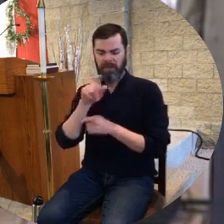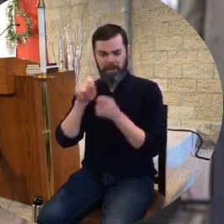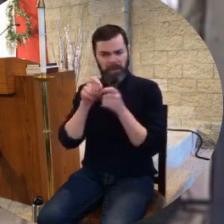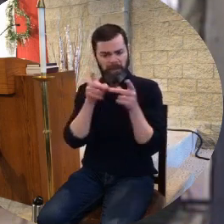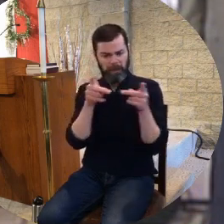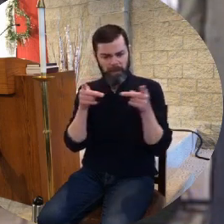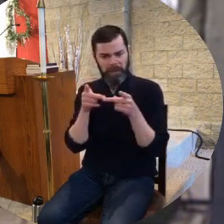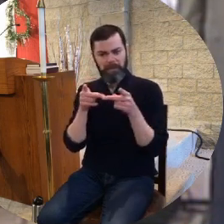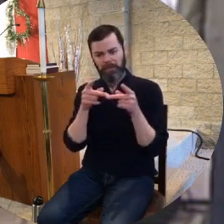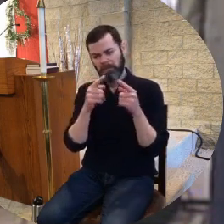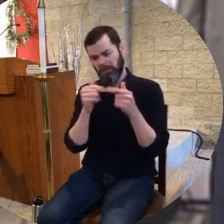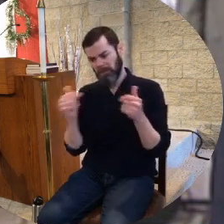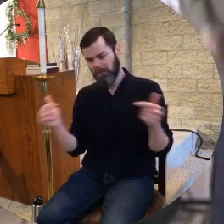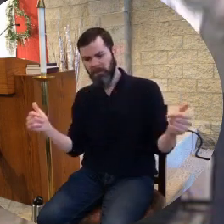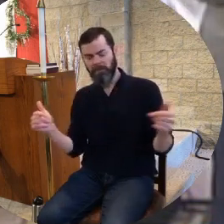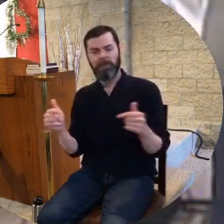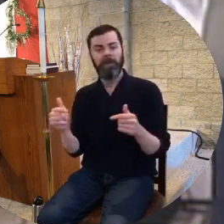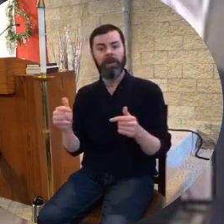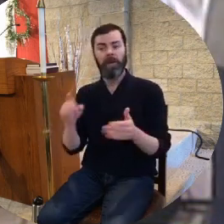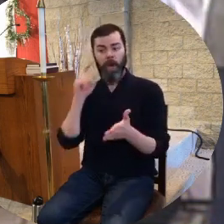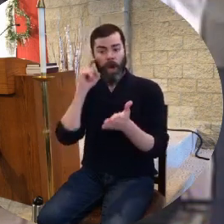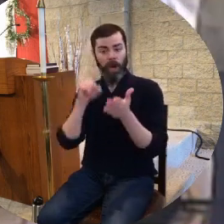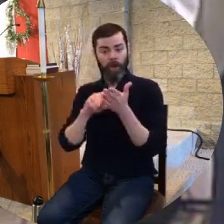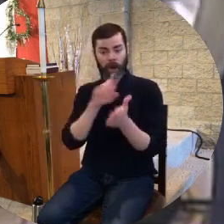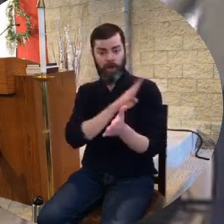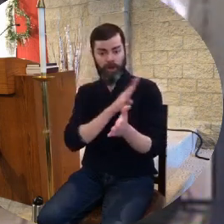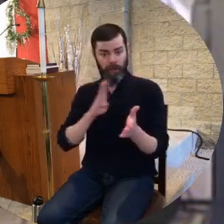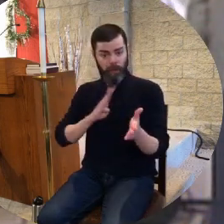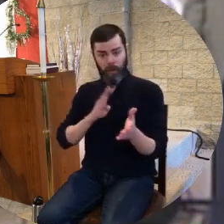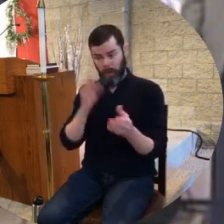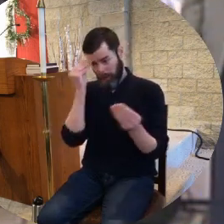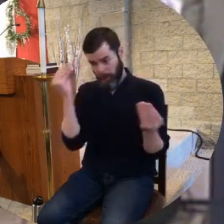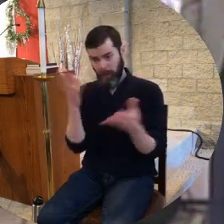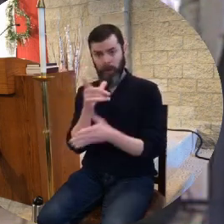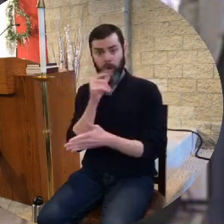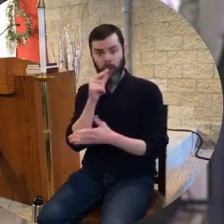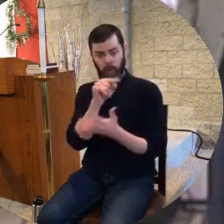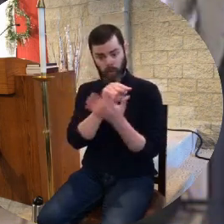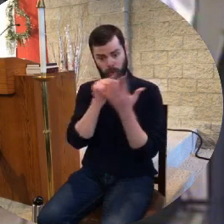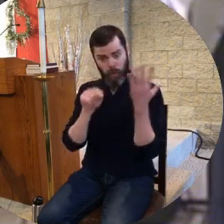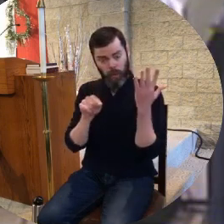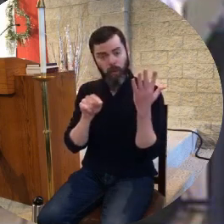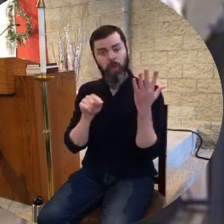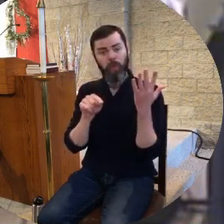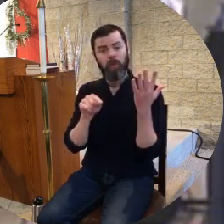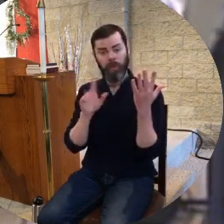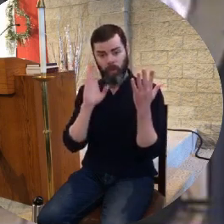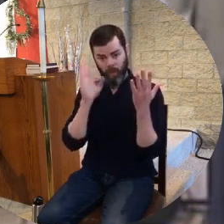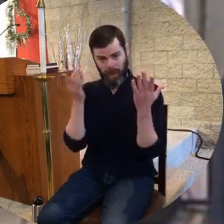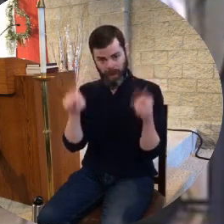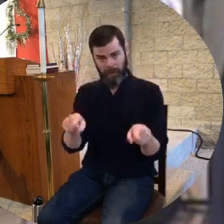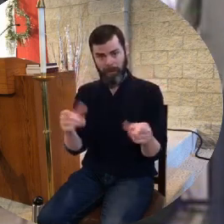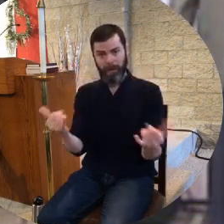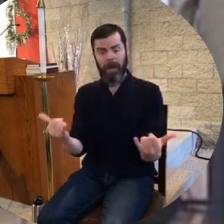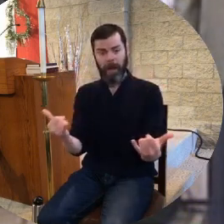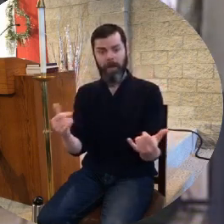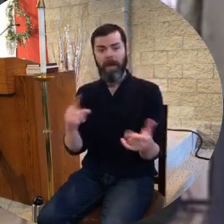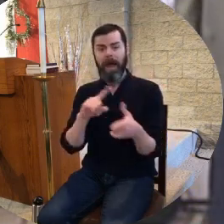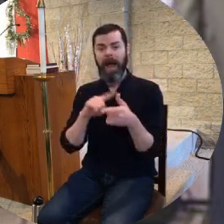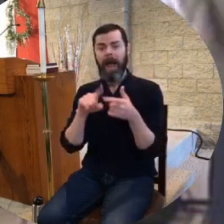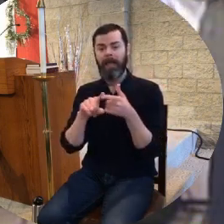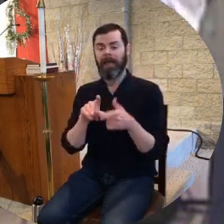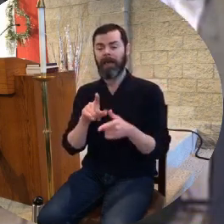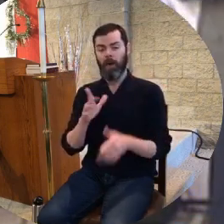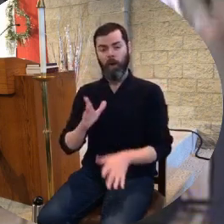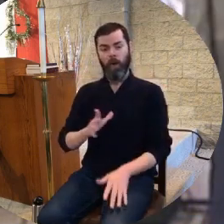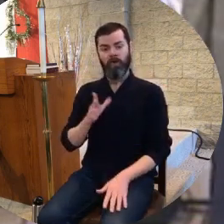to appreciate our board, to share with you the officers for the next year, and then we're going to take a moment just to install them. So as I call